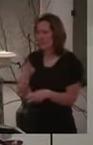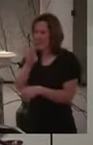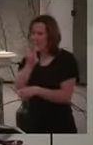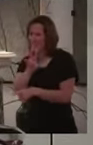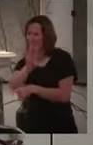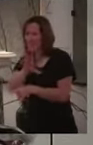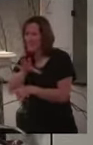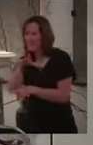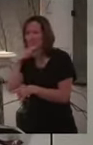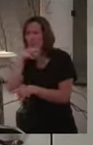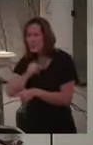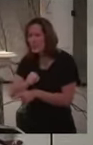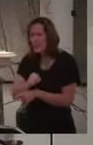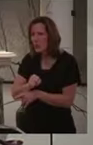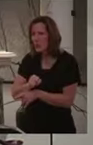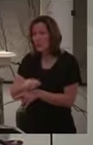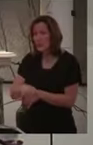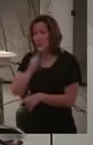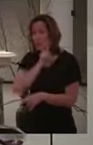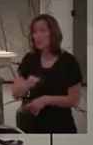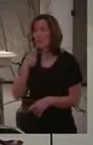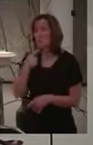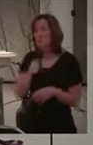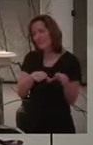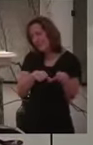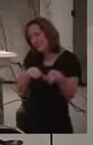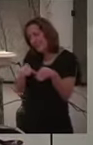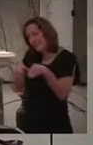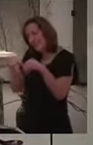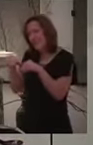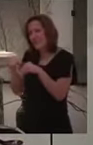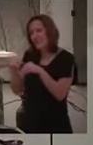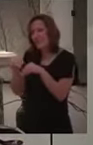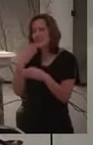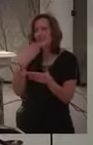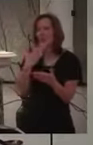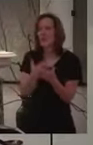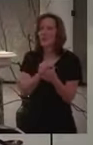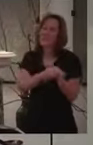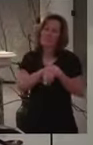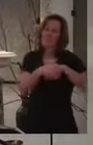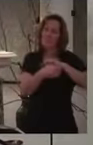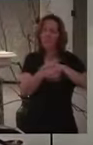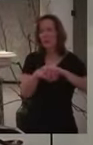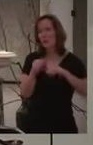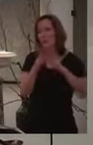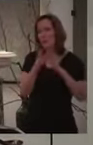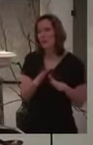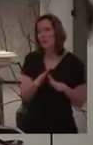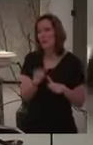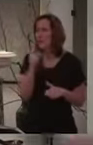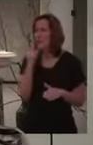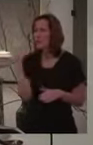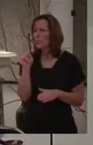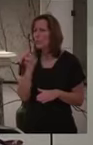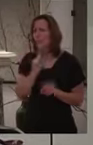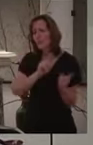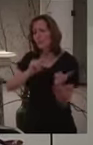age 75, the Lord called them to leave a stable, comfy home for who knows